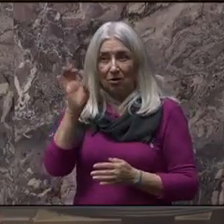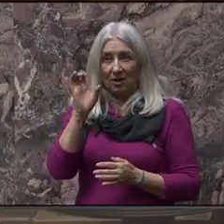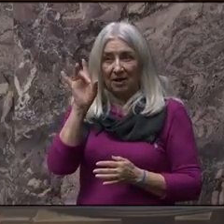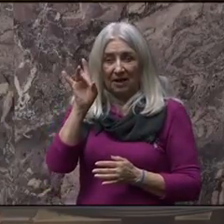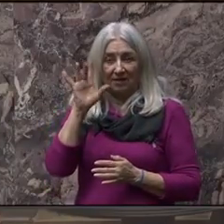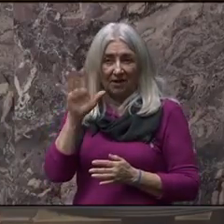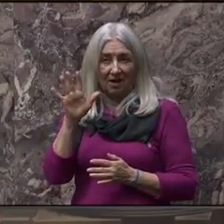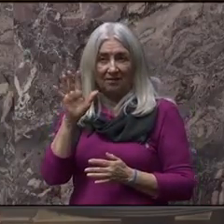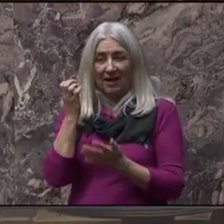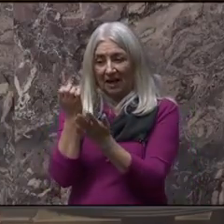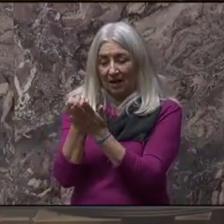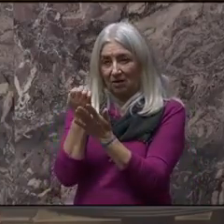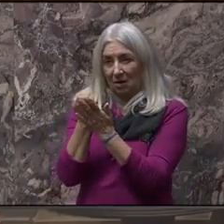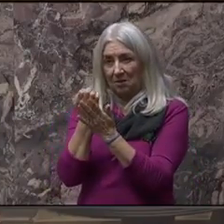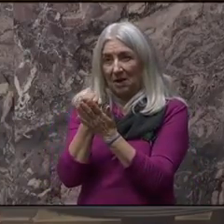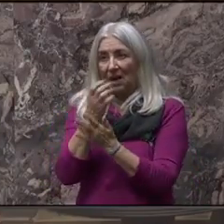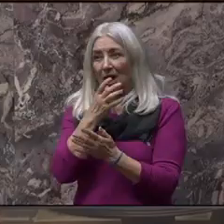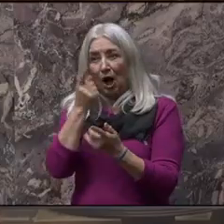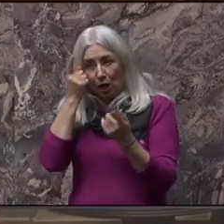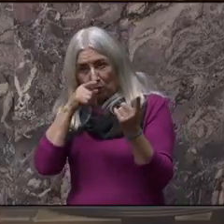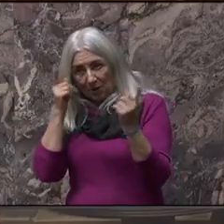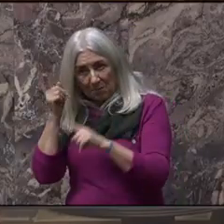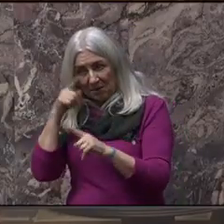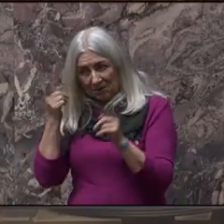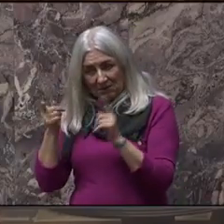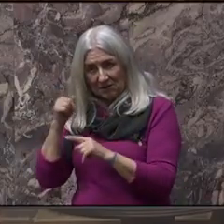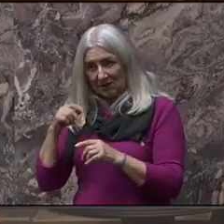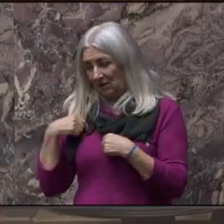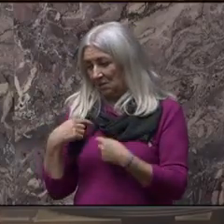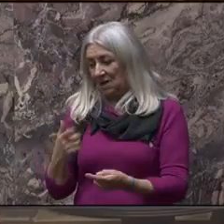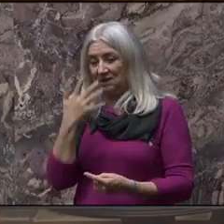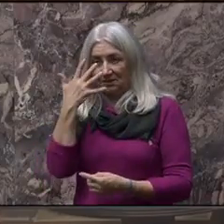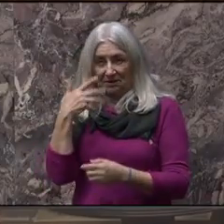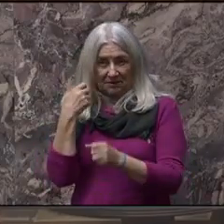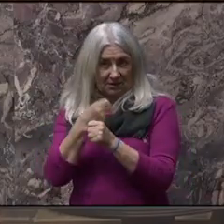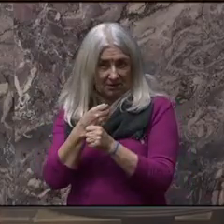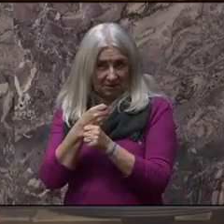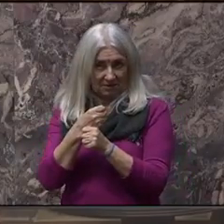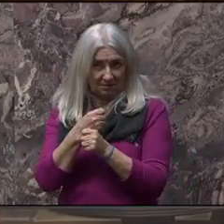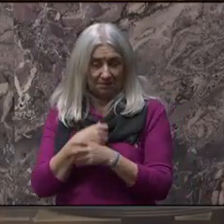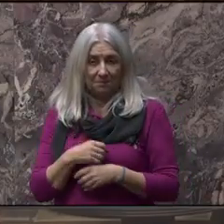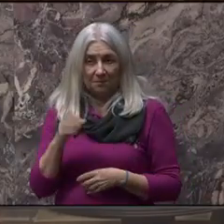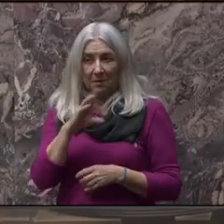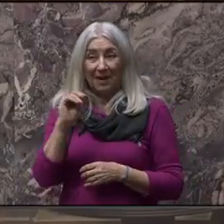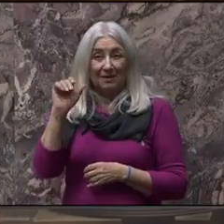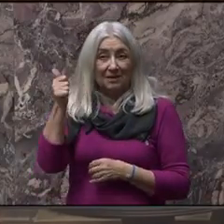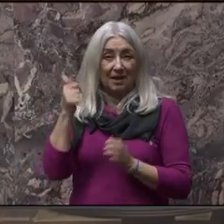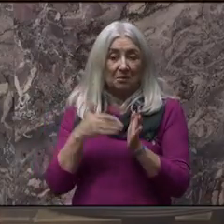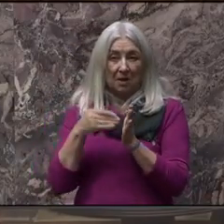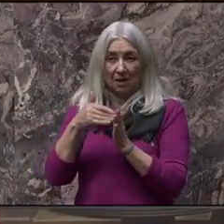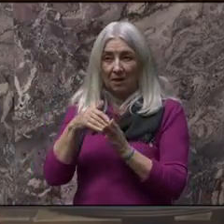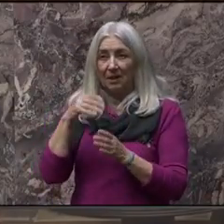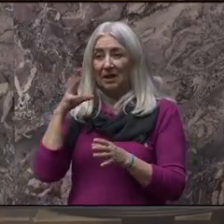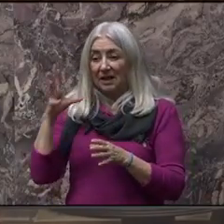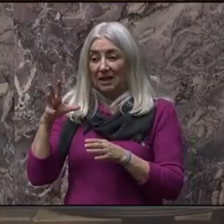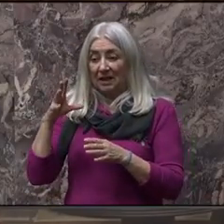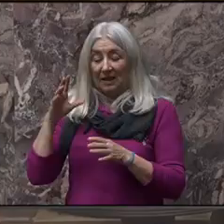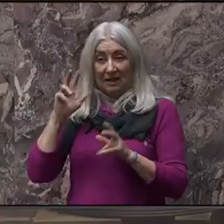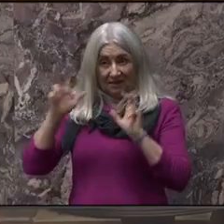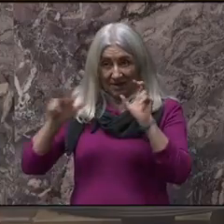economic and other reconciliation agreements in the past 5 years alone, and $10 million invested in